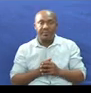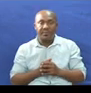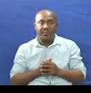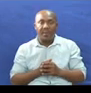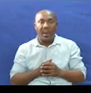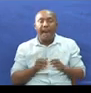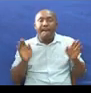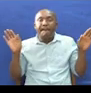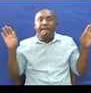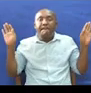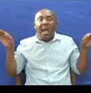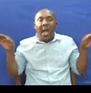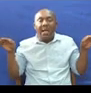window.